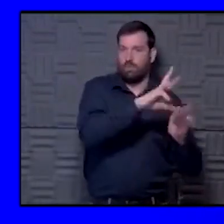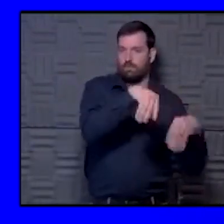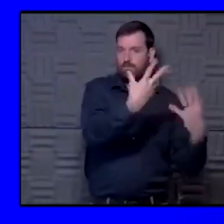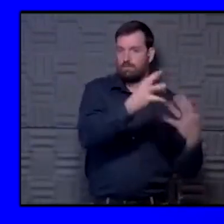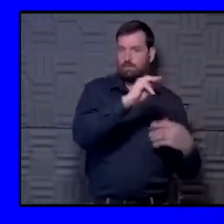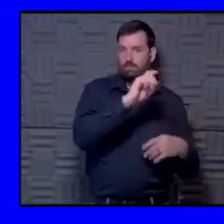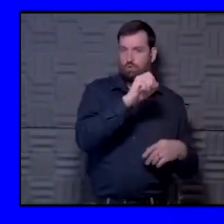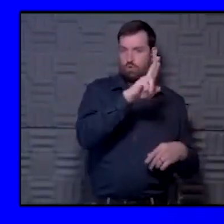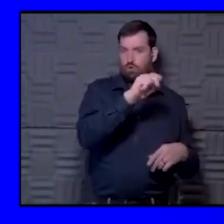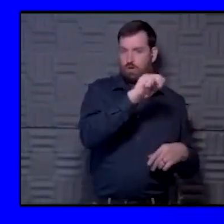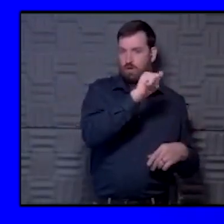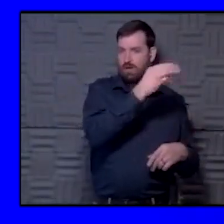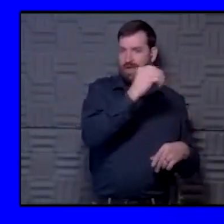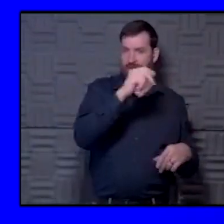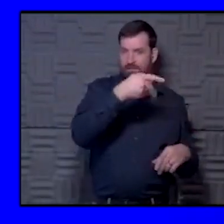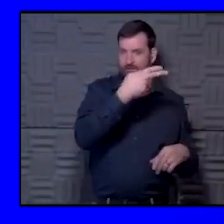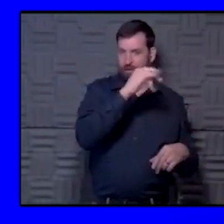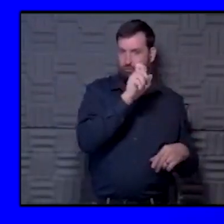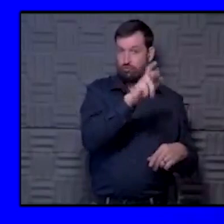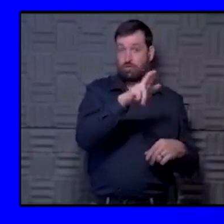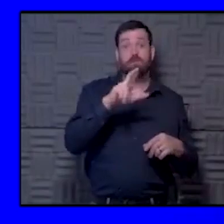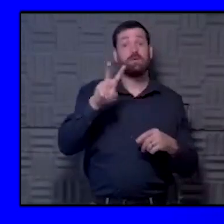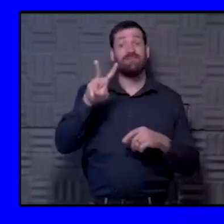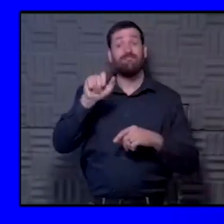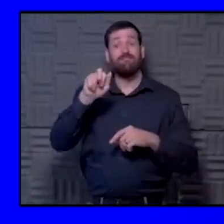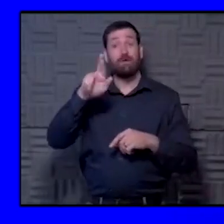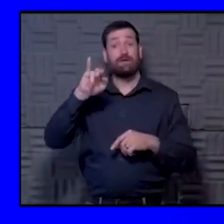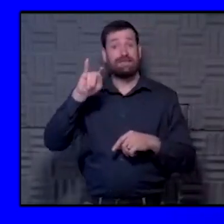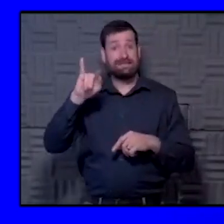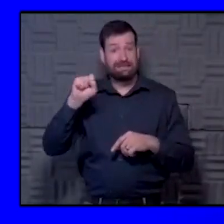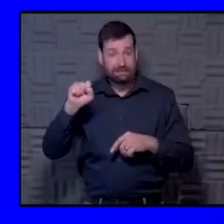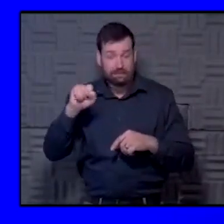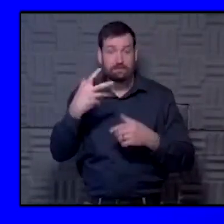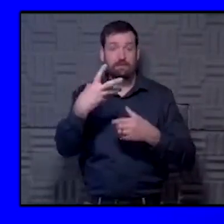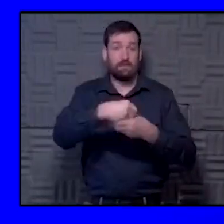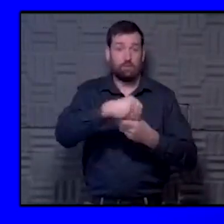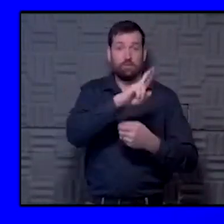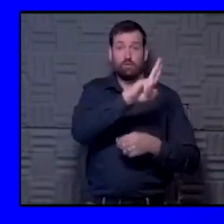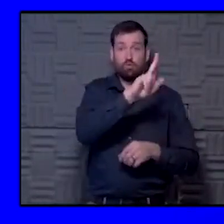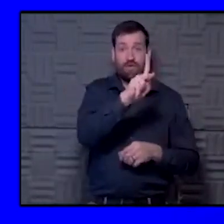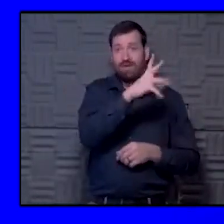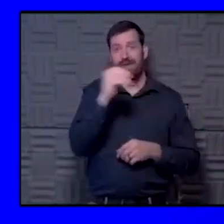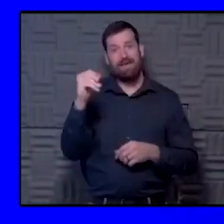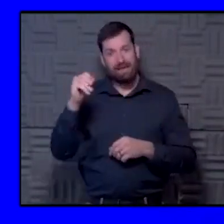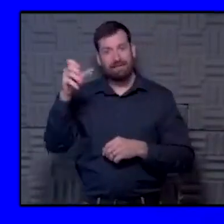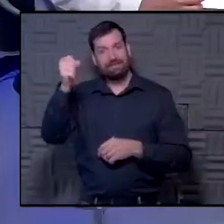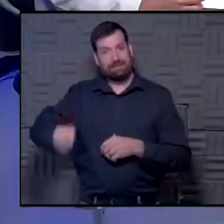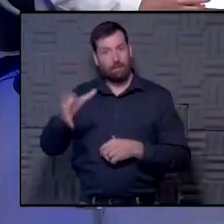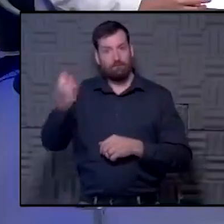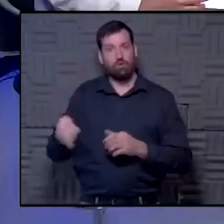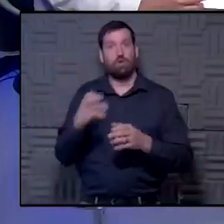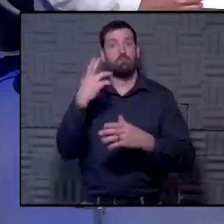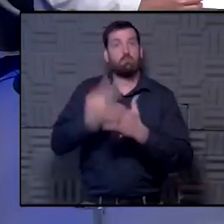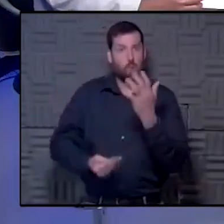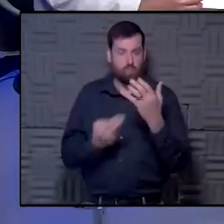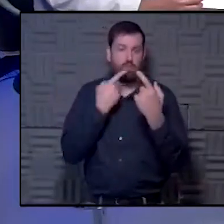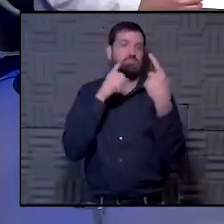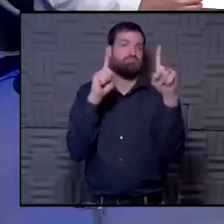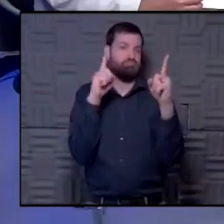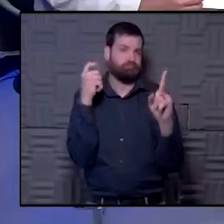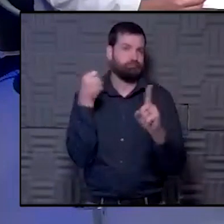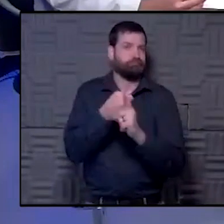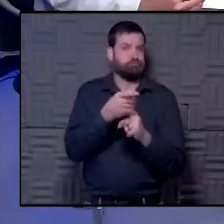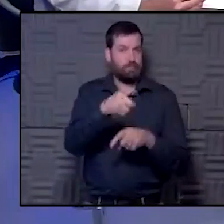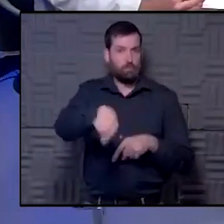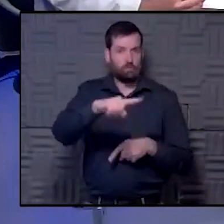the variants that are circulating, the prevalent variants, including the UK variant and the South African variant as well. Yeah, that is incredibly important. So we want